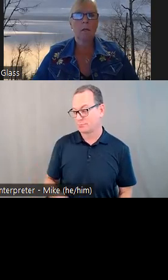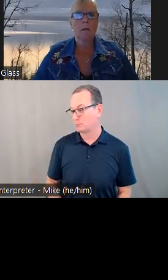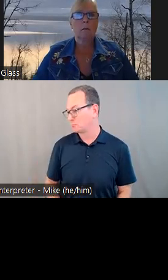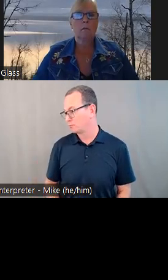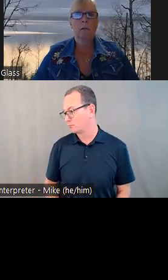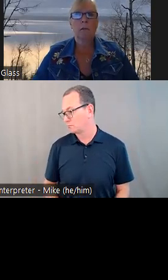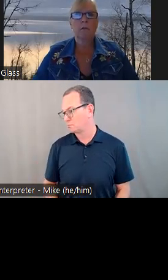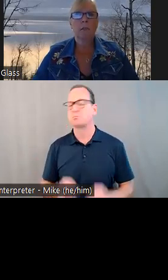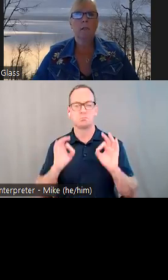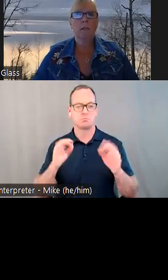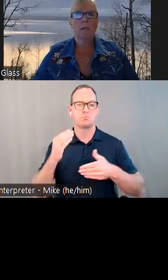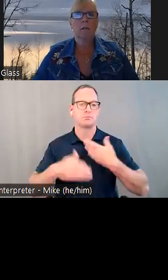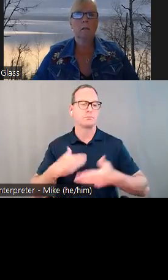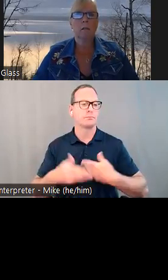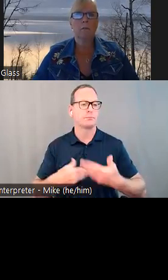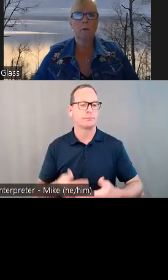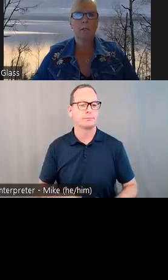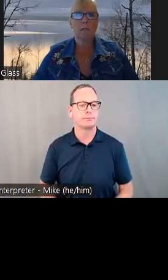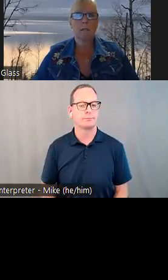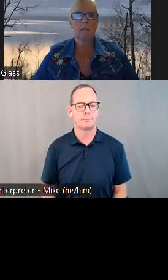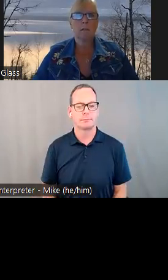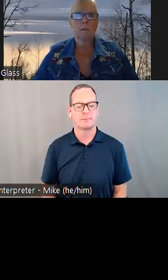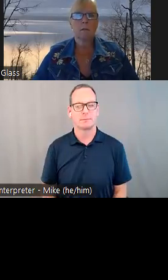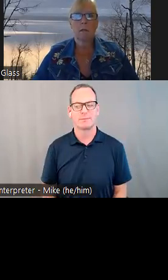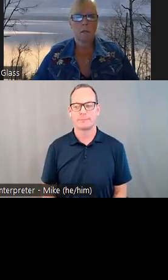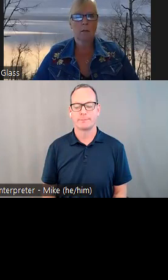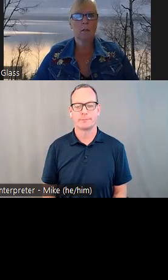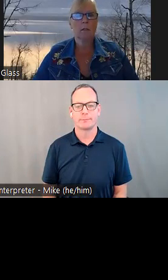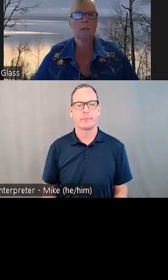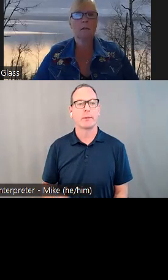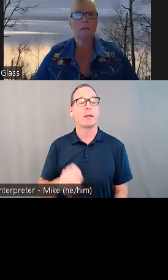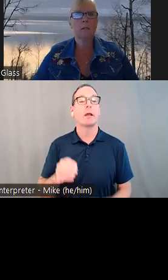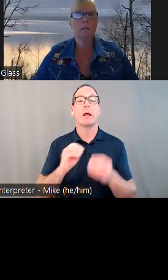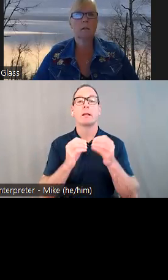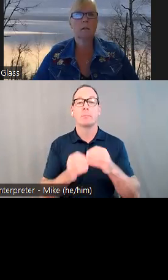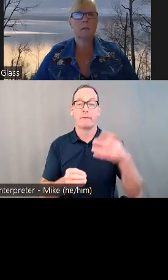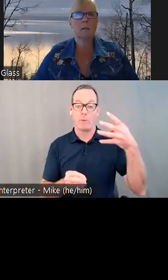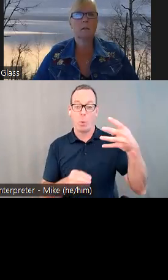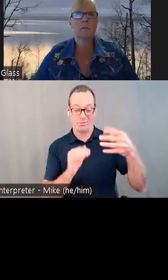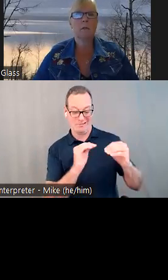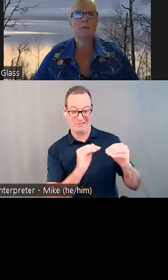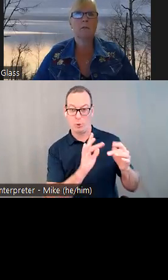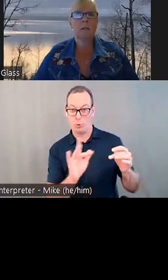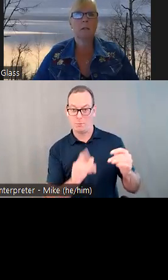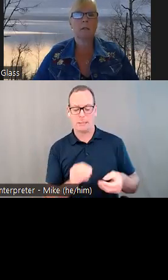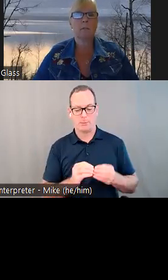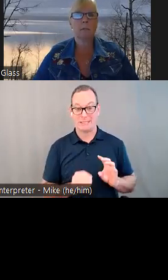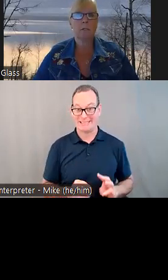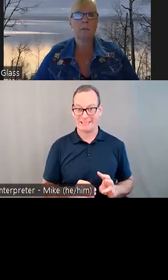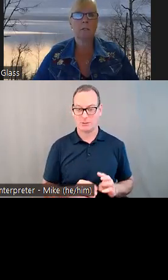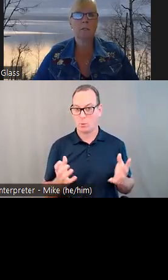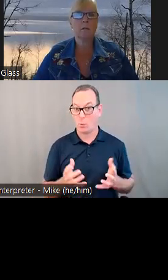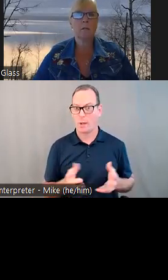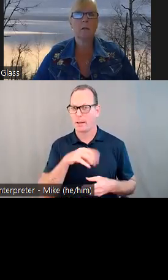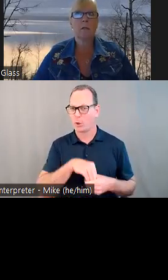on. Very briefly, the 4 and 6 that are not currently included involve the following. The